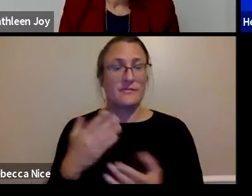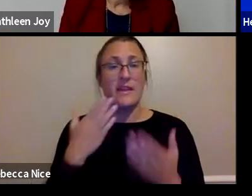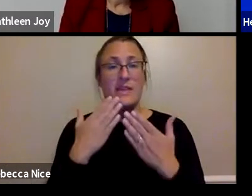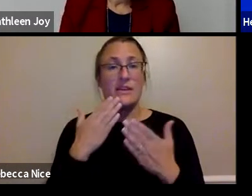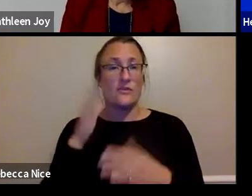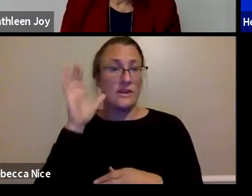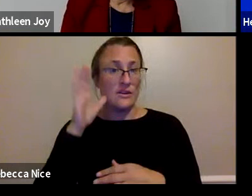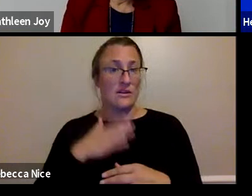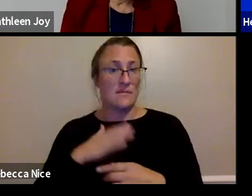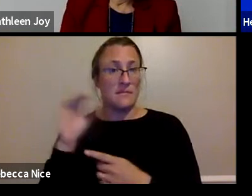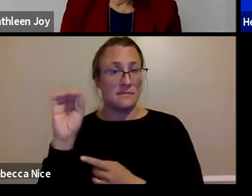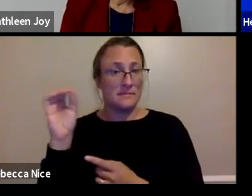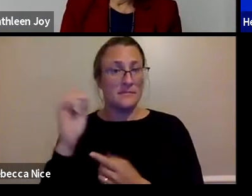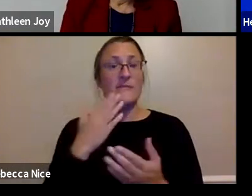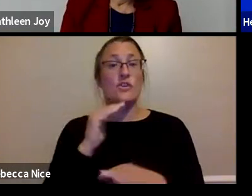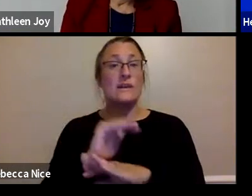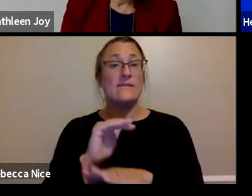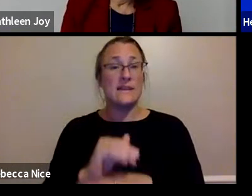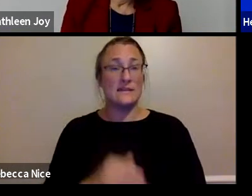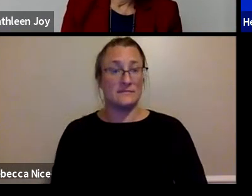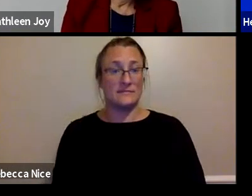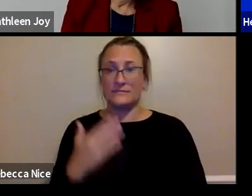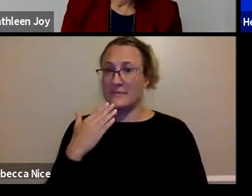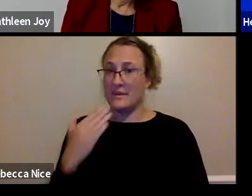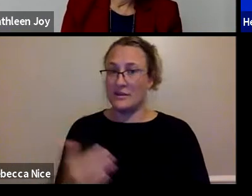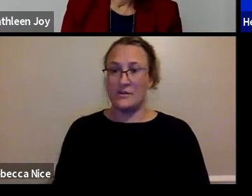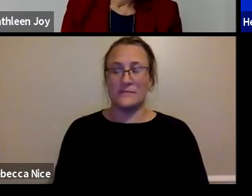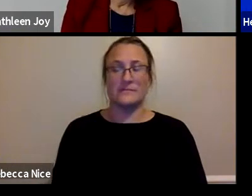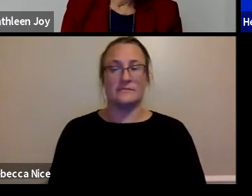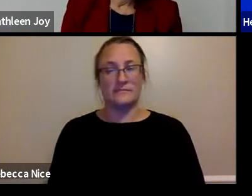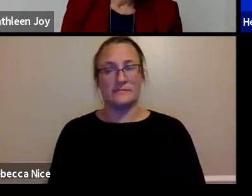hearing me, and have a good evening. Thank you, Matthew.